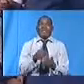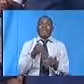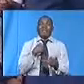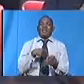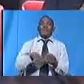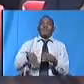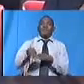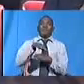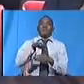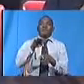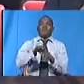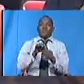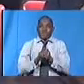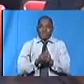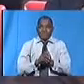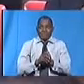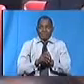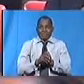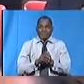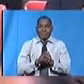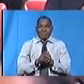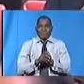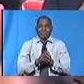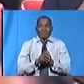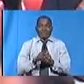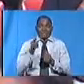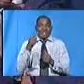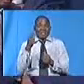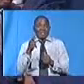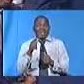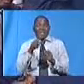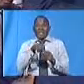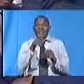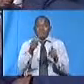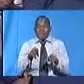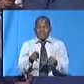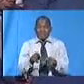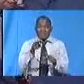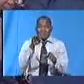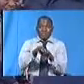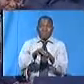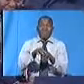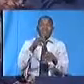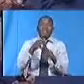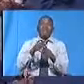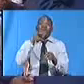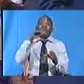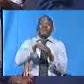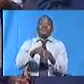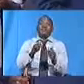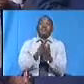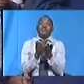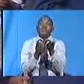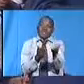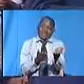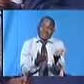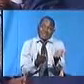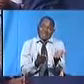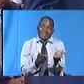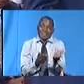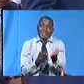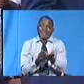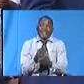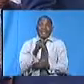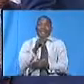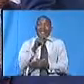overvoting? Did they observe anybody voting whose name was not on the register? Did